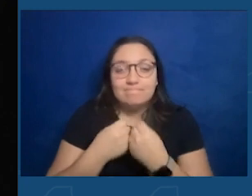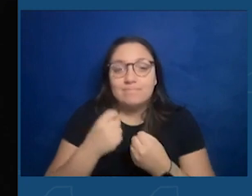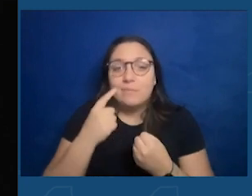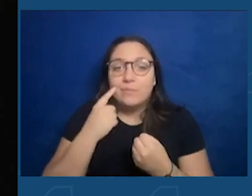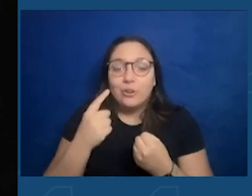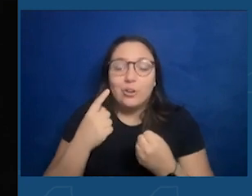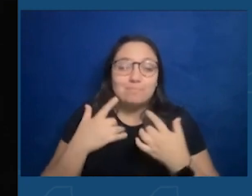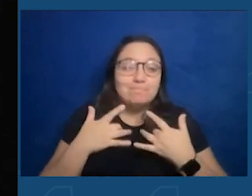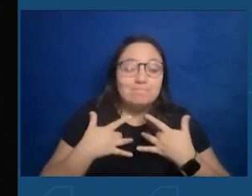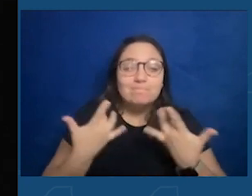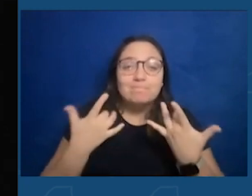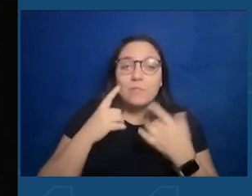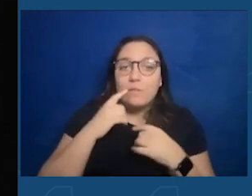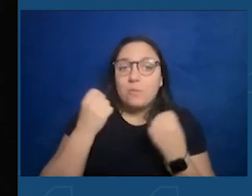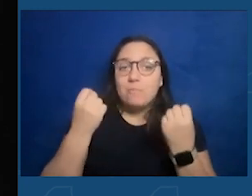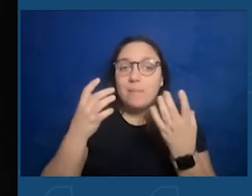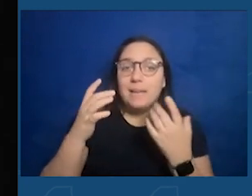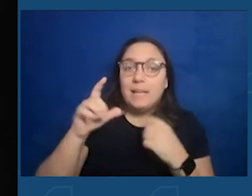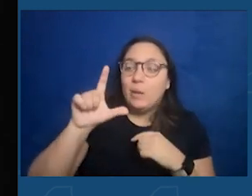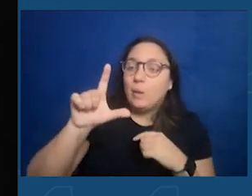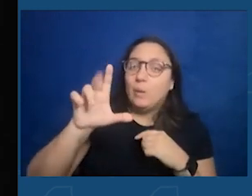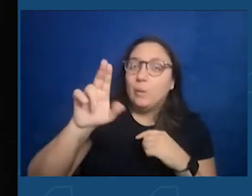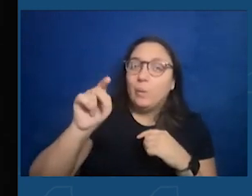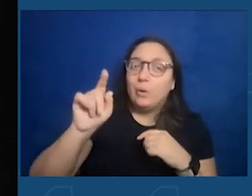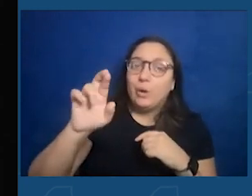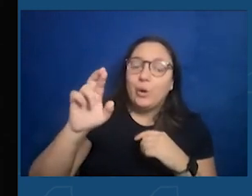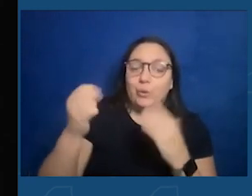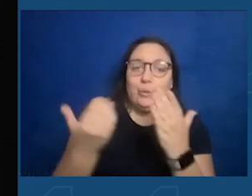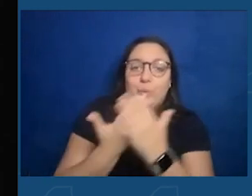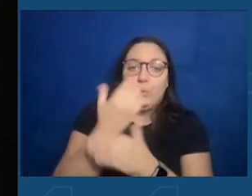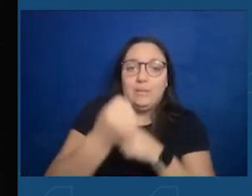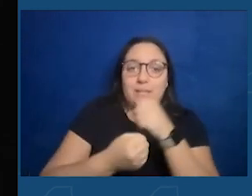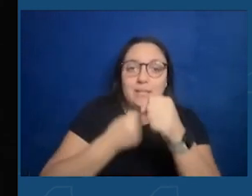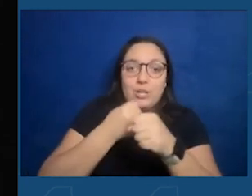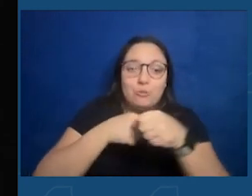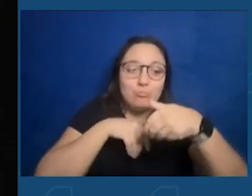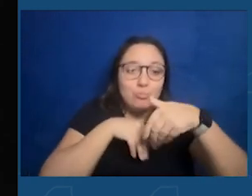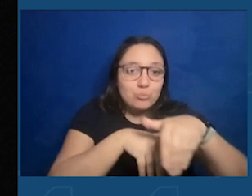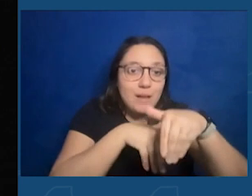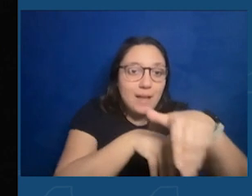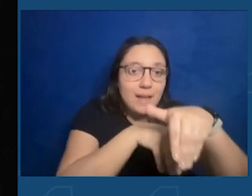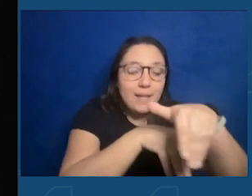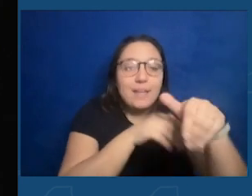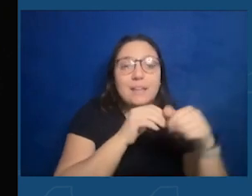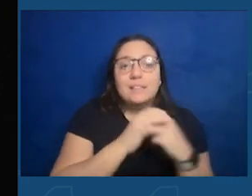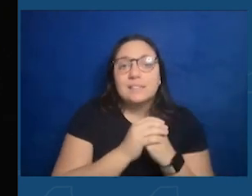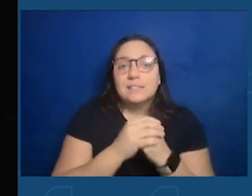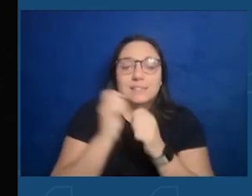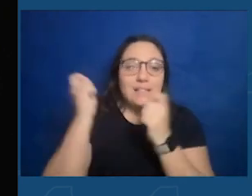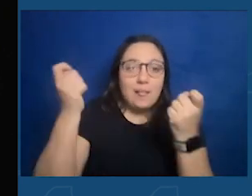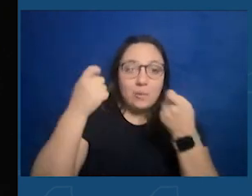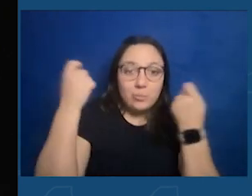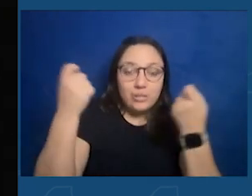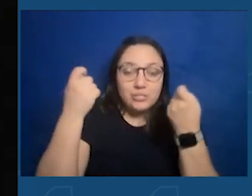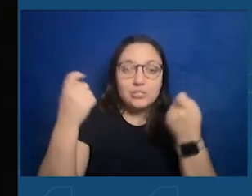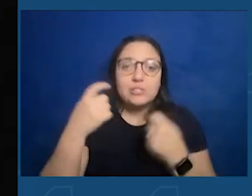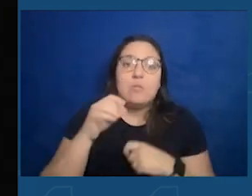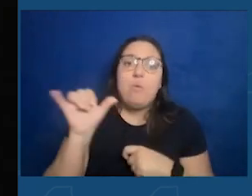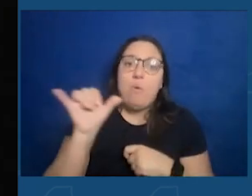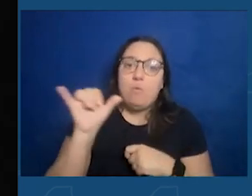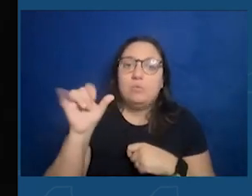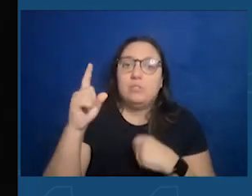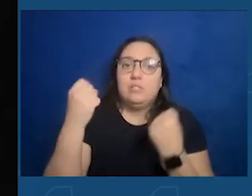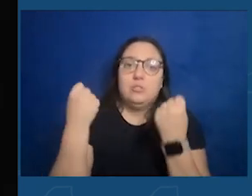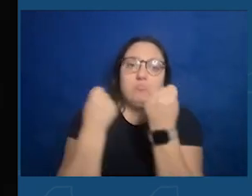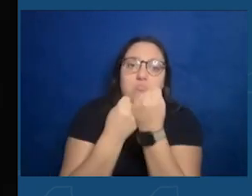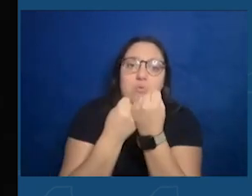of our Lunar New Year parades, our Lunar New Year celebrations, and has also stood by our